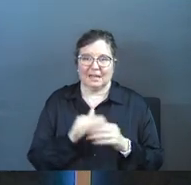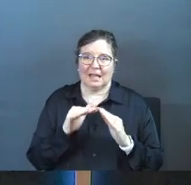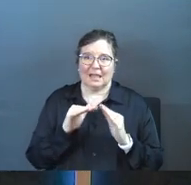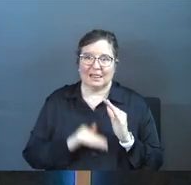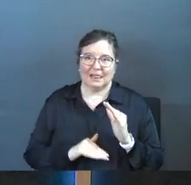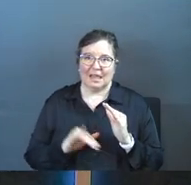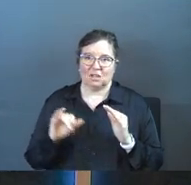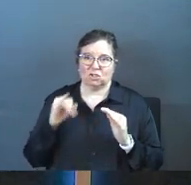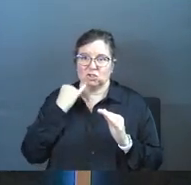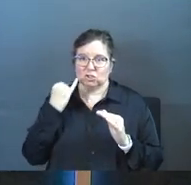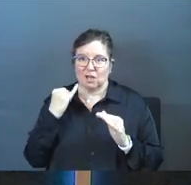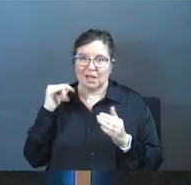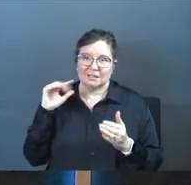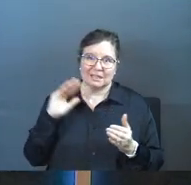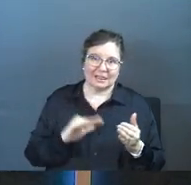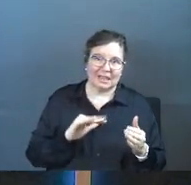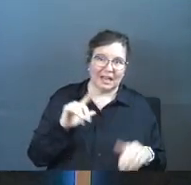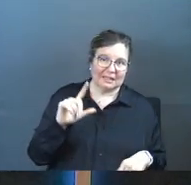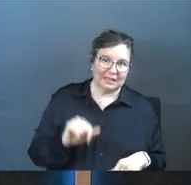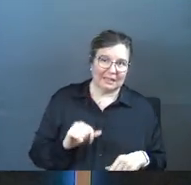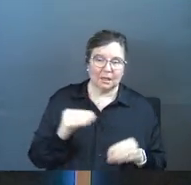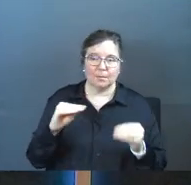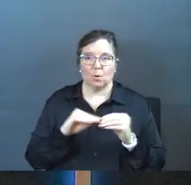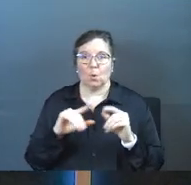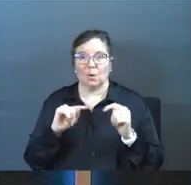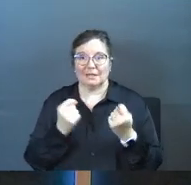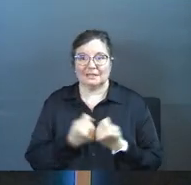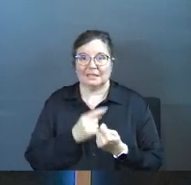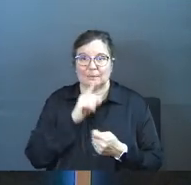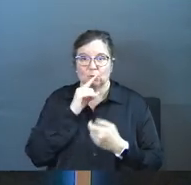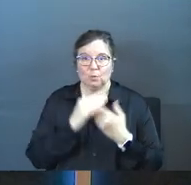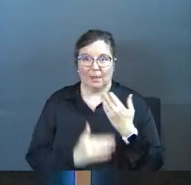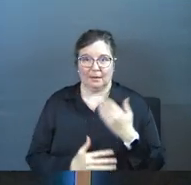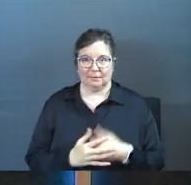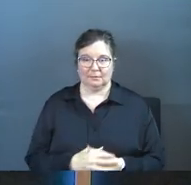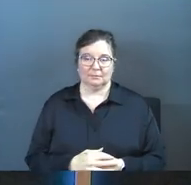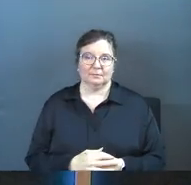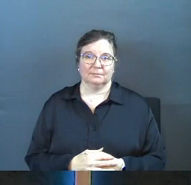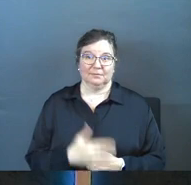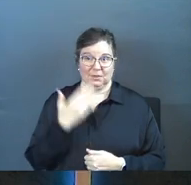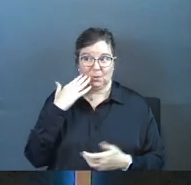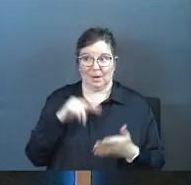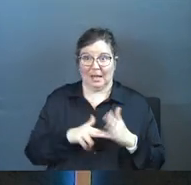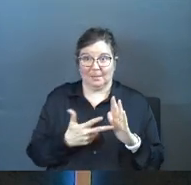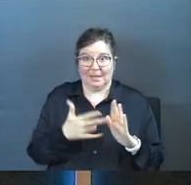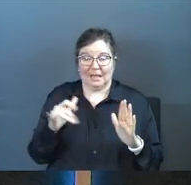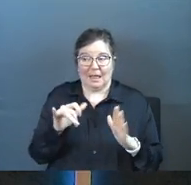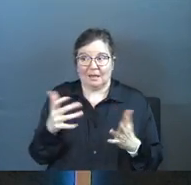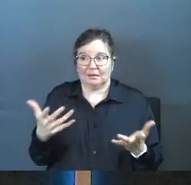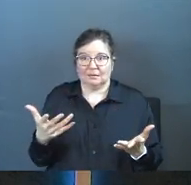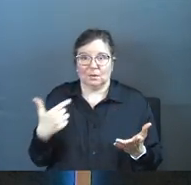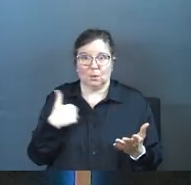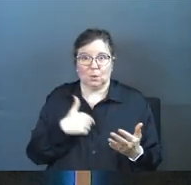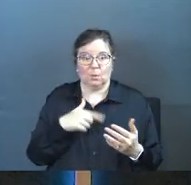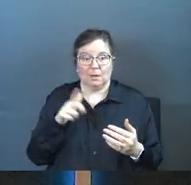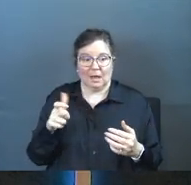Less Josh, less Linda, more Team True Blood. You know what I mean? Like